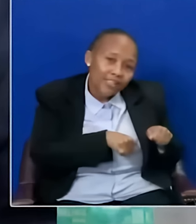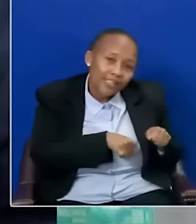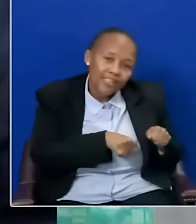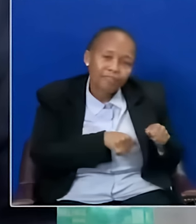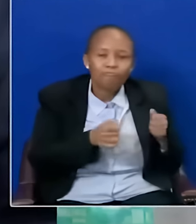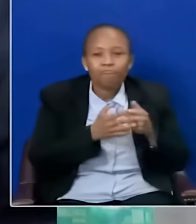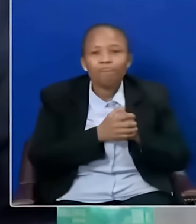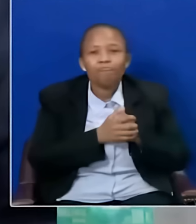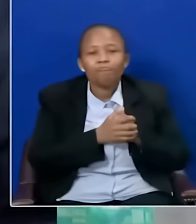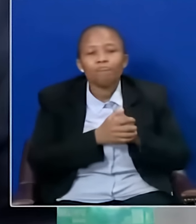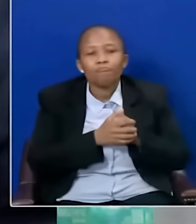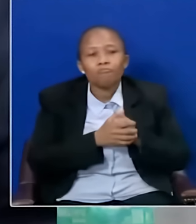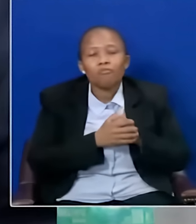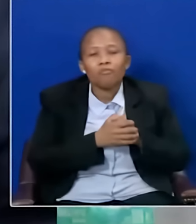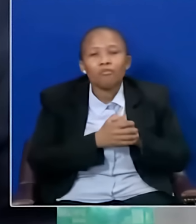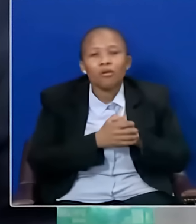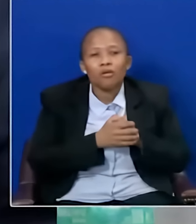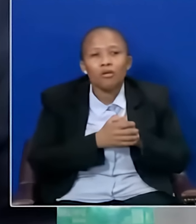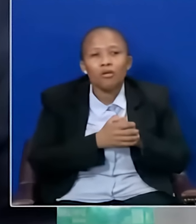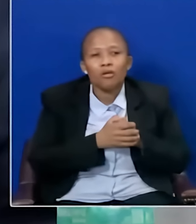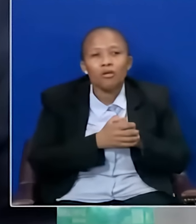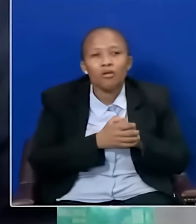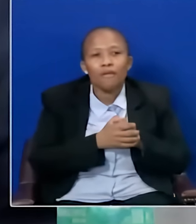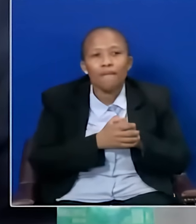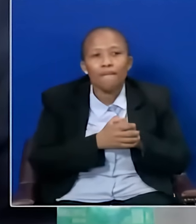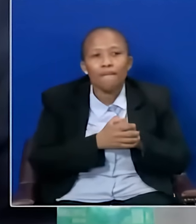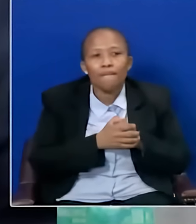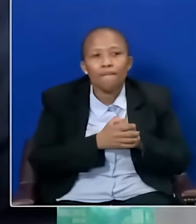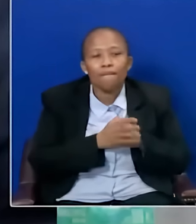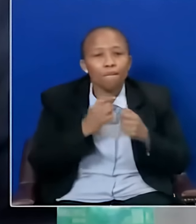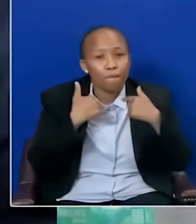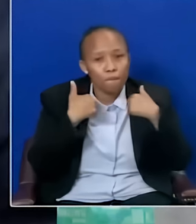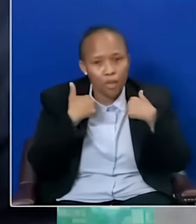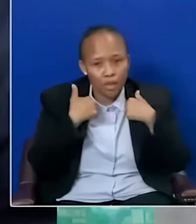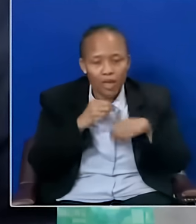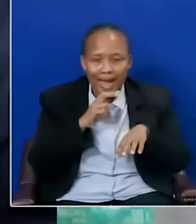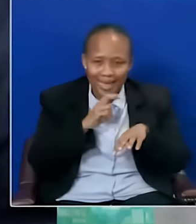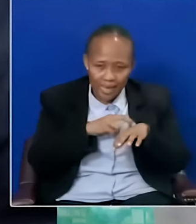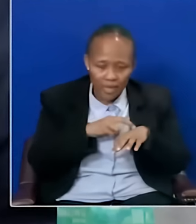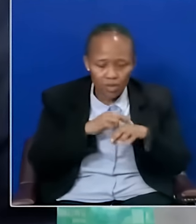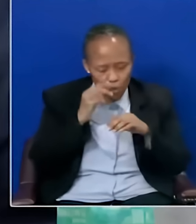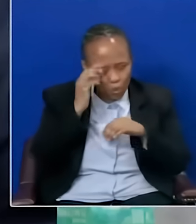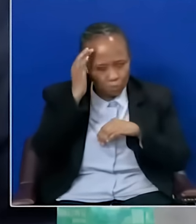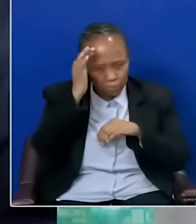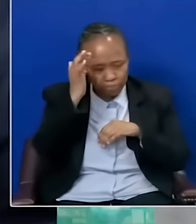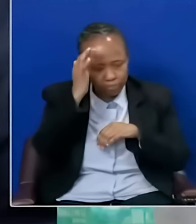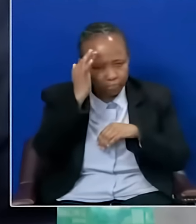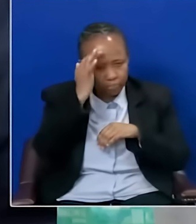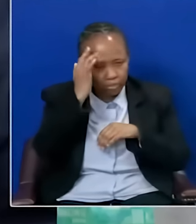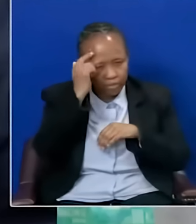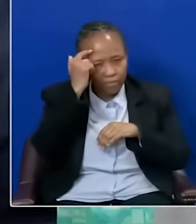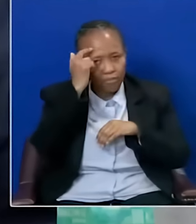I also had to apply my mind and see what actually happened. But in reality, if you check